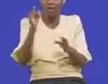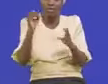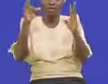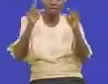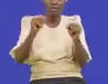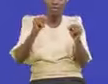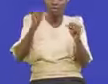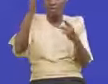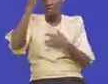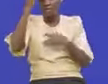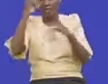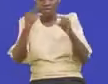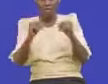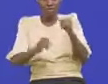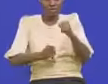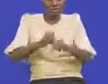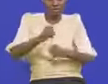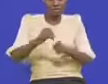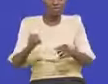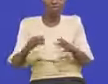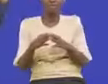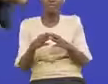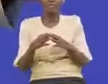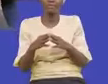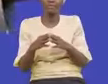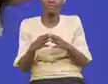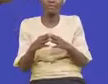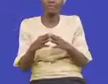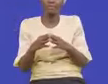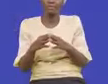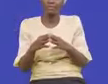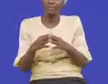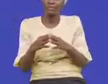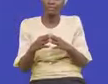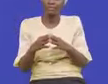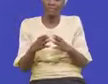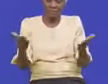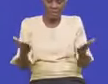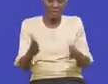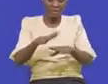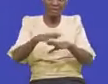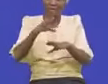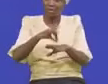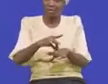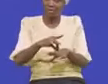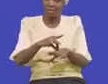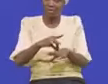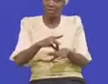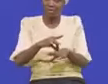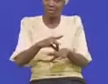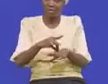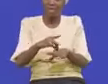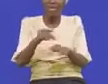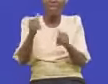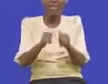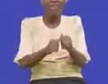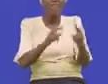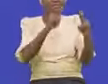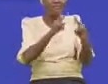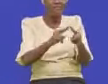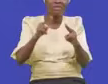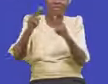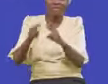Ne dzo le anyigba dzi hafi la yi ɖe du yi ke me ye dɔ lele fukpekpe le wo la me. Vɔ le anyigba dzi ya. Le